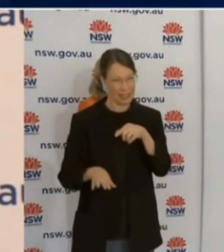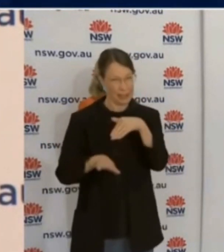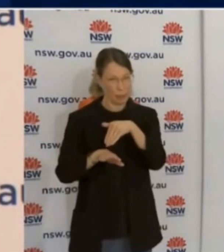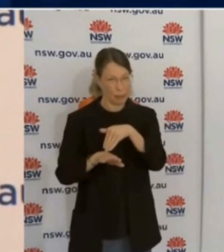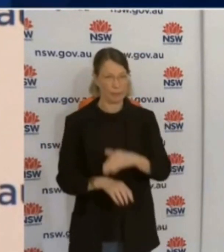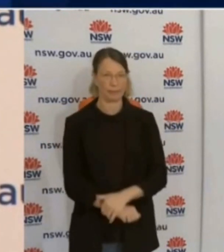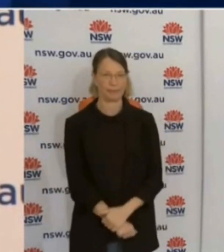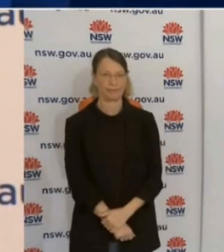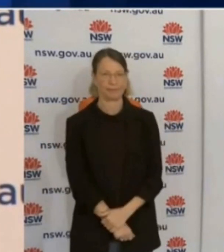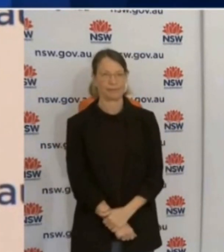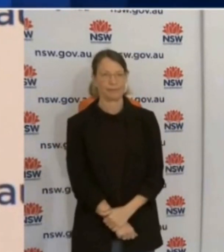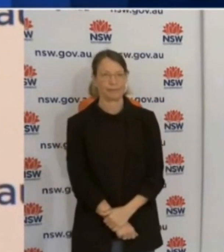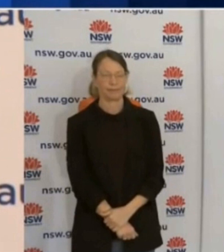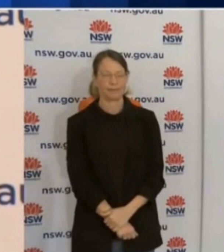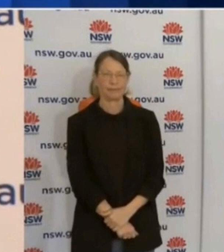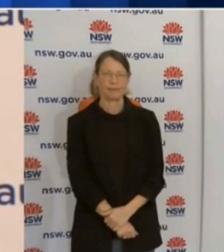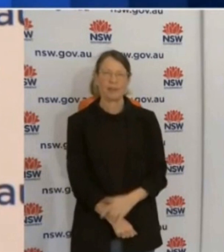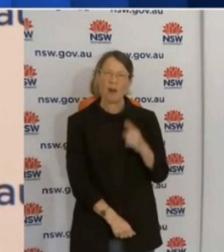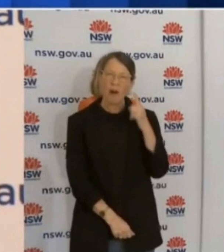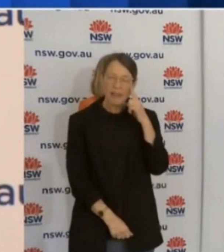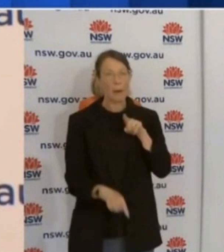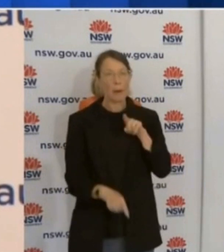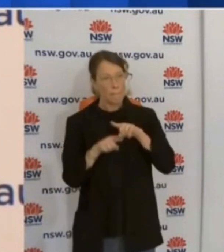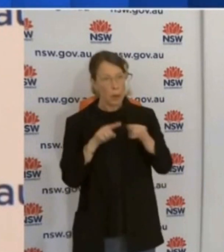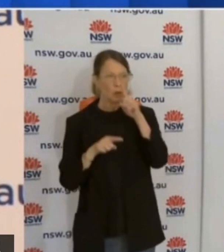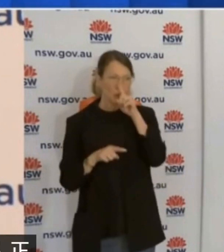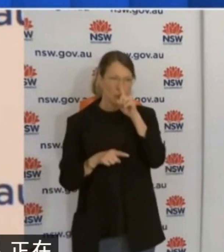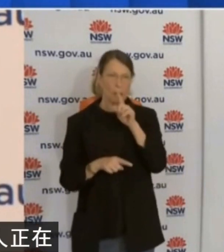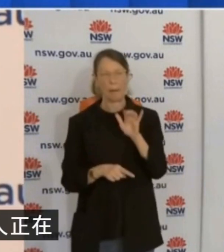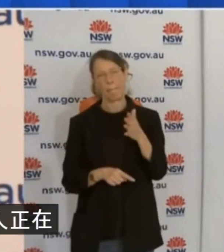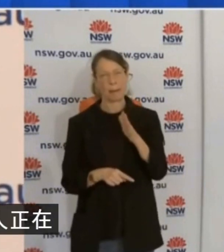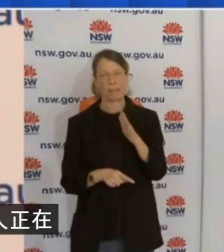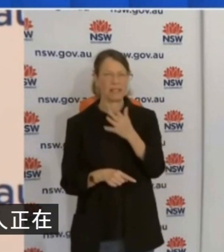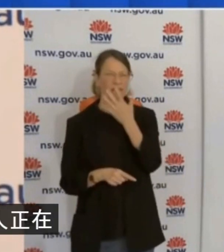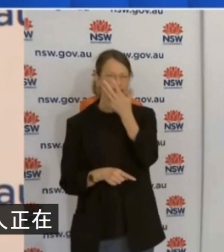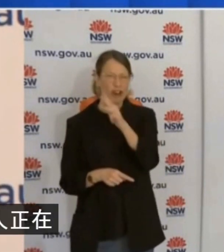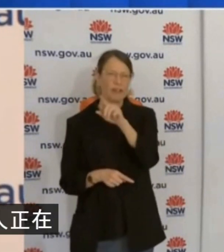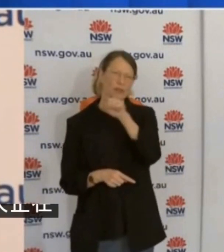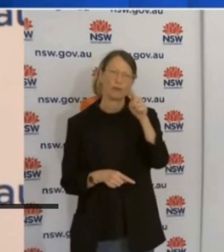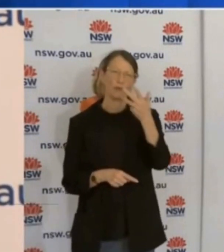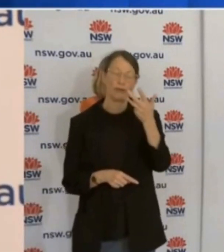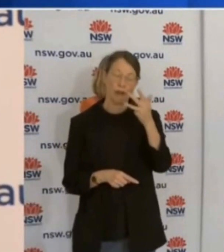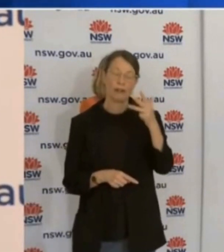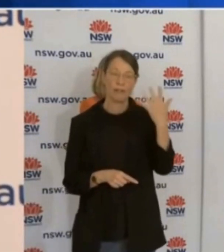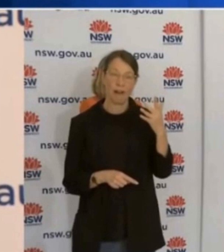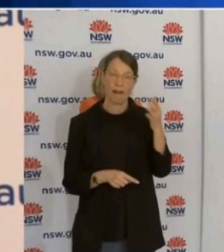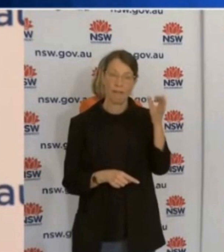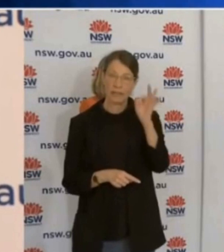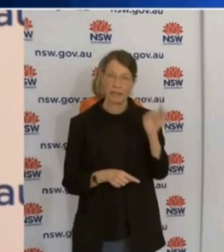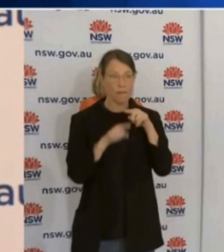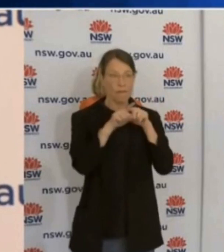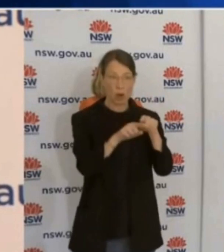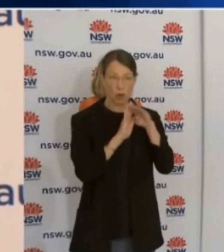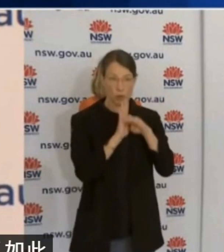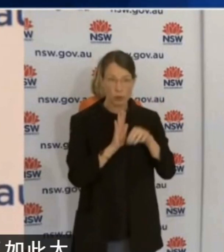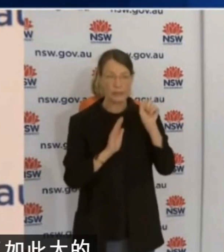think probably something in the order of 90–95%, a very high percentage of people are complying, and we're seeing that in places like Fairfield.